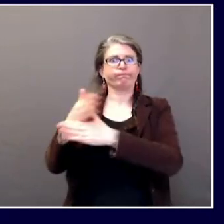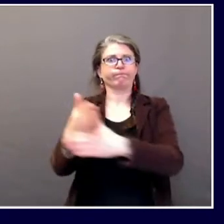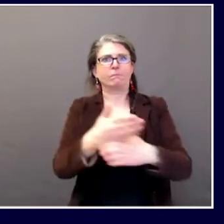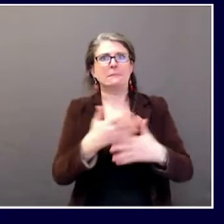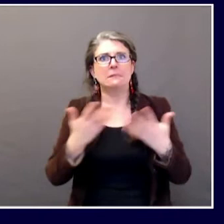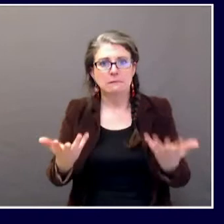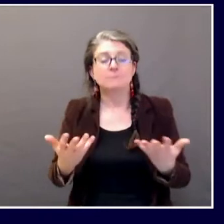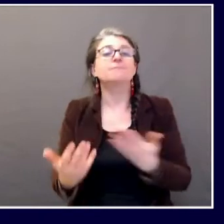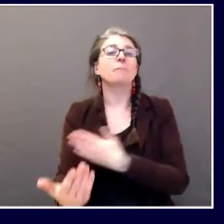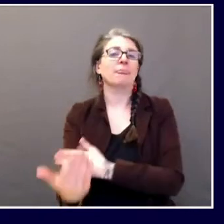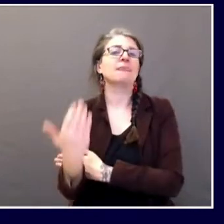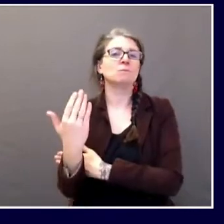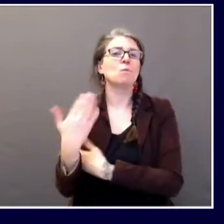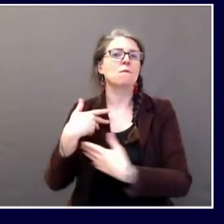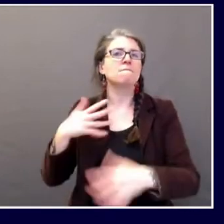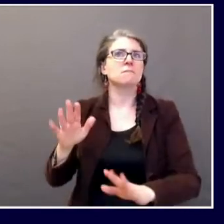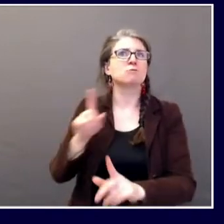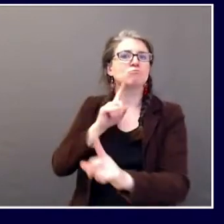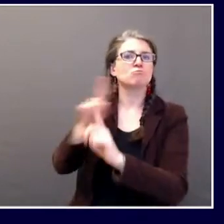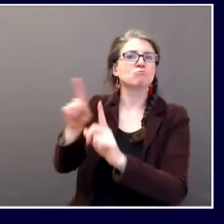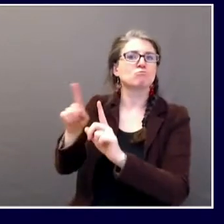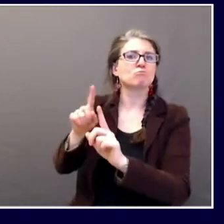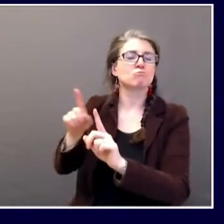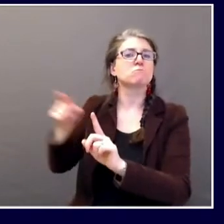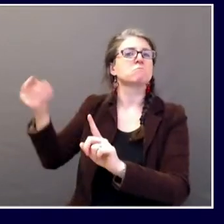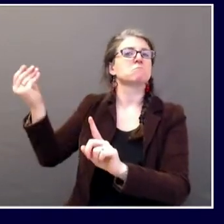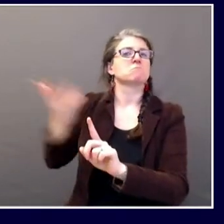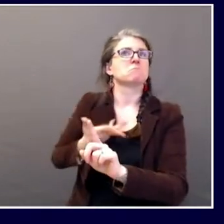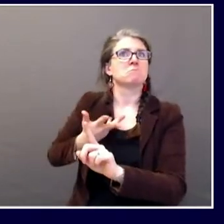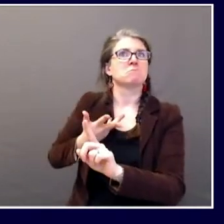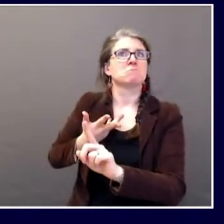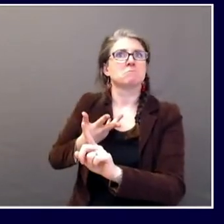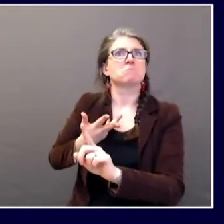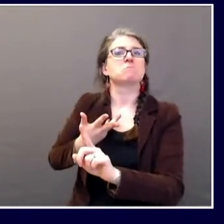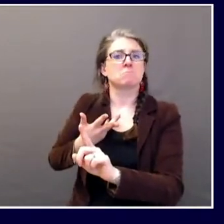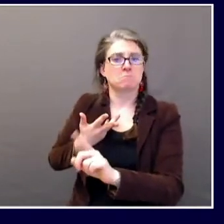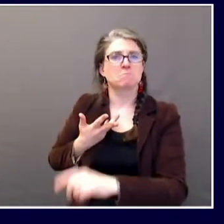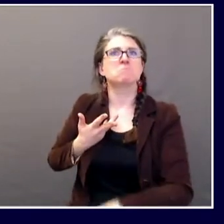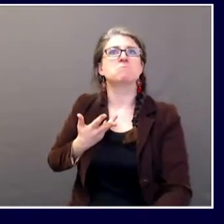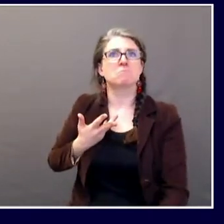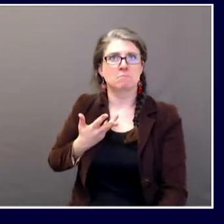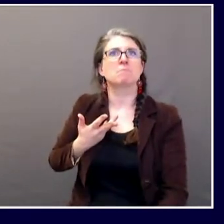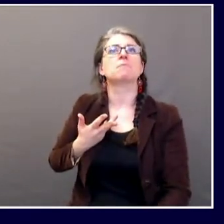everyone who is potentially exposed or who has tested positive.